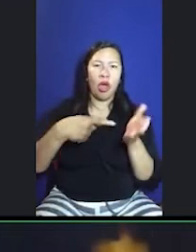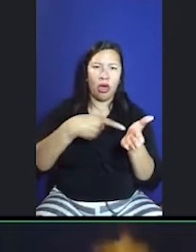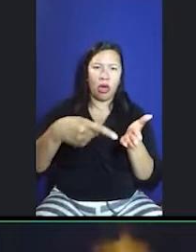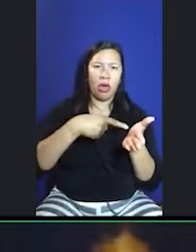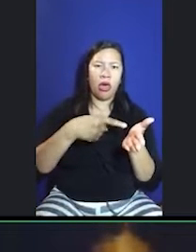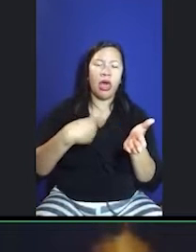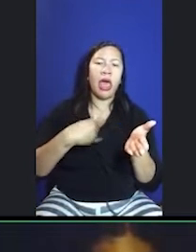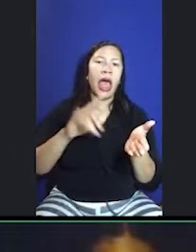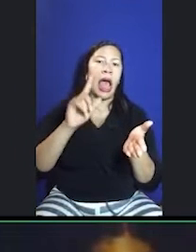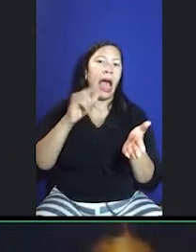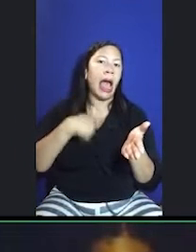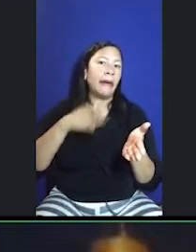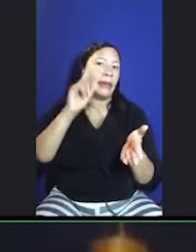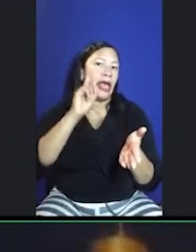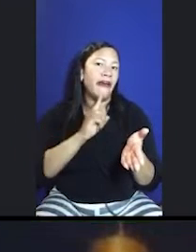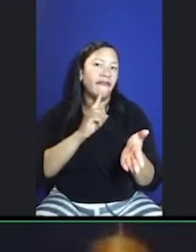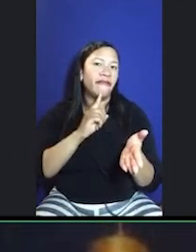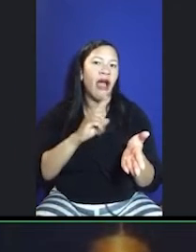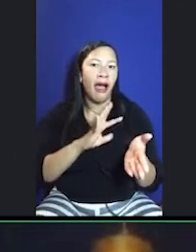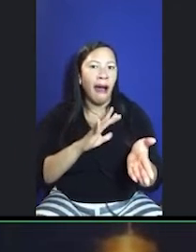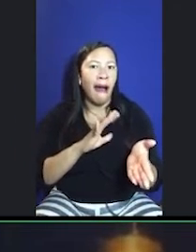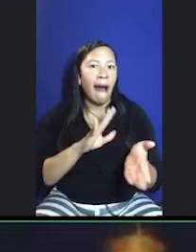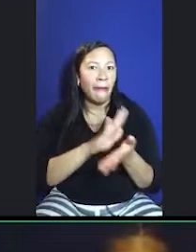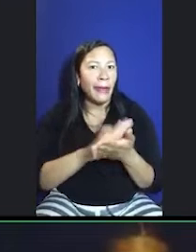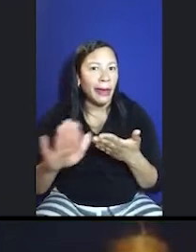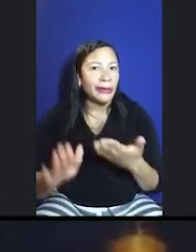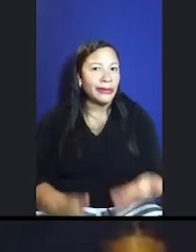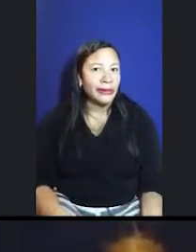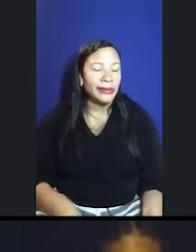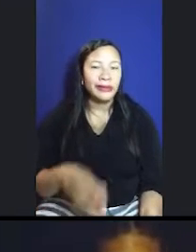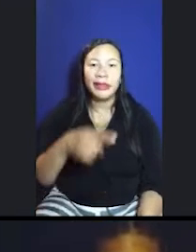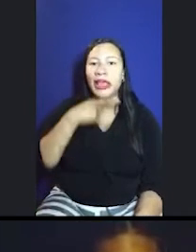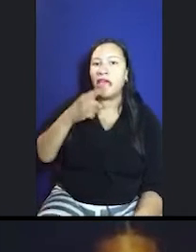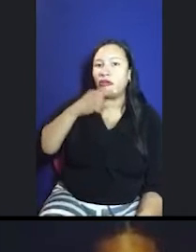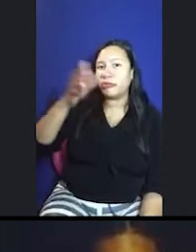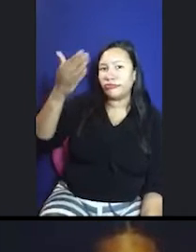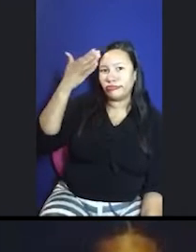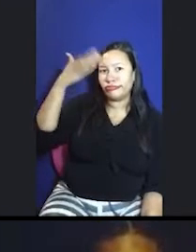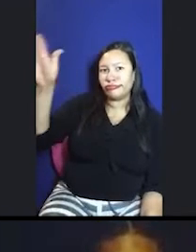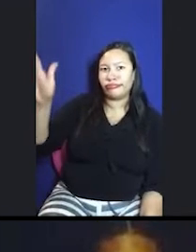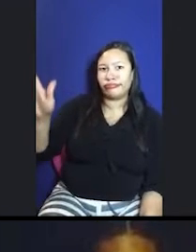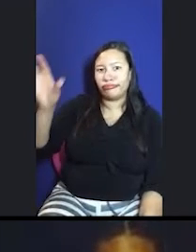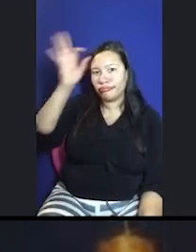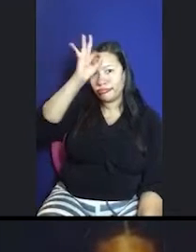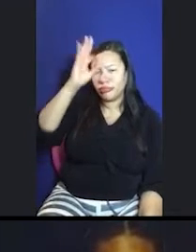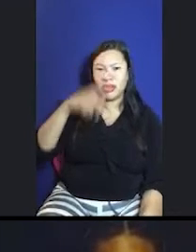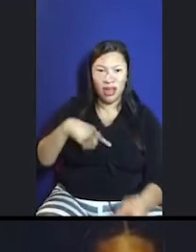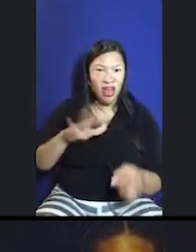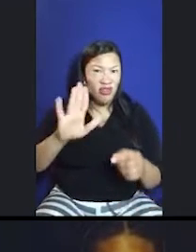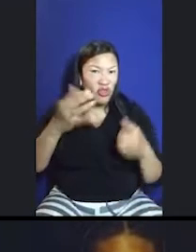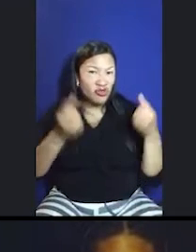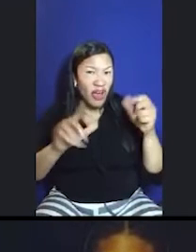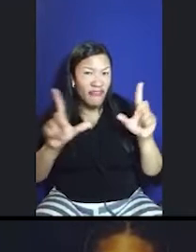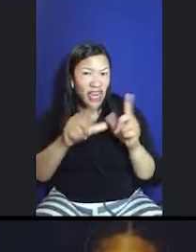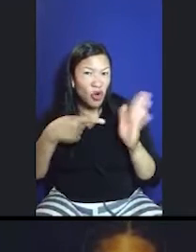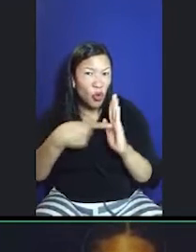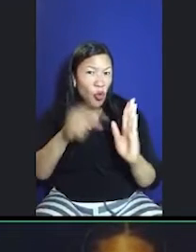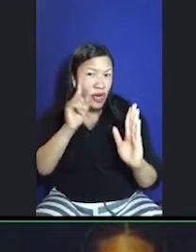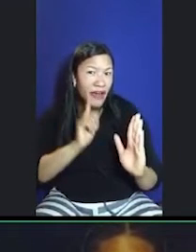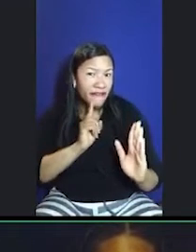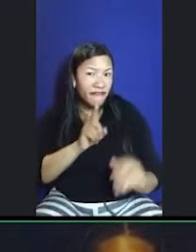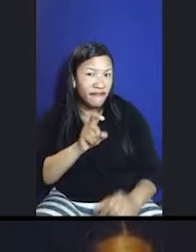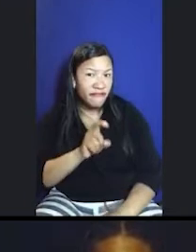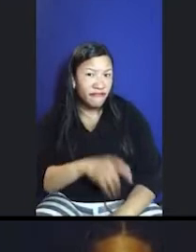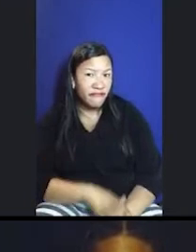would be something that would be great to have, or Yeah, that because they don't know. huh. Is it on your license or anything? Is there